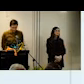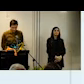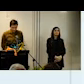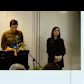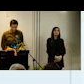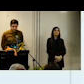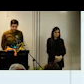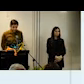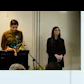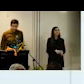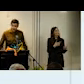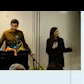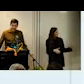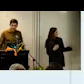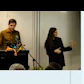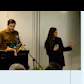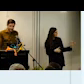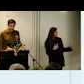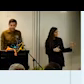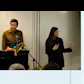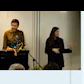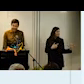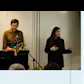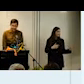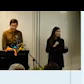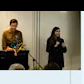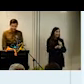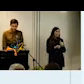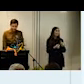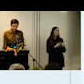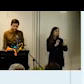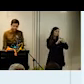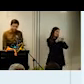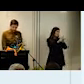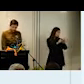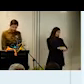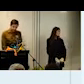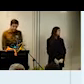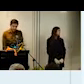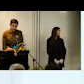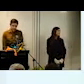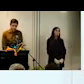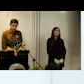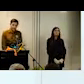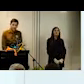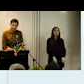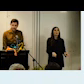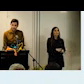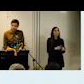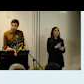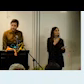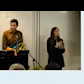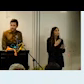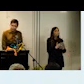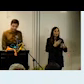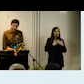Okay, this might be better. Tim likes playing guitar. He likes playing games, and he likes playing sports. And Tim also is really, really